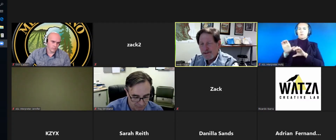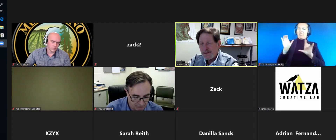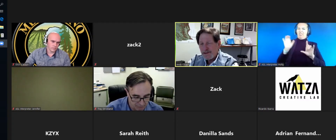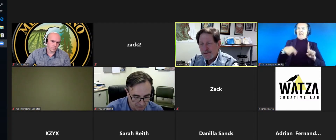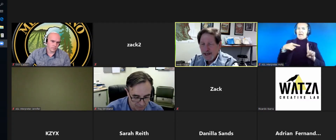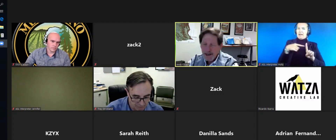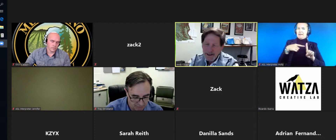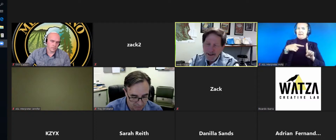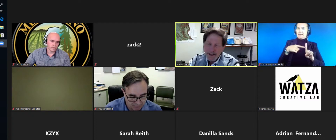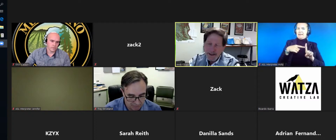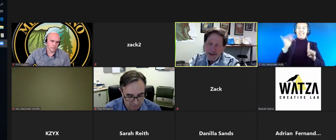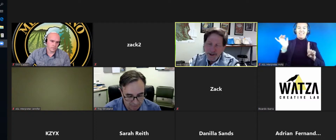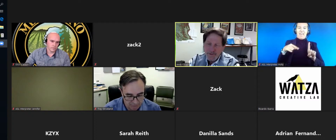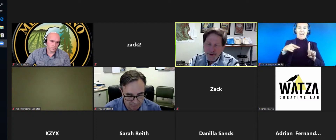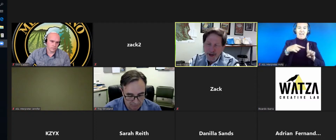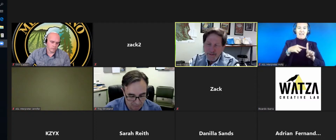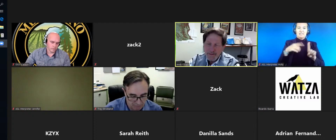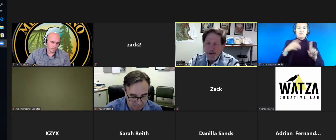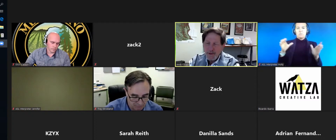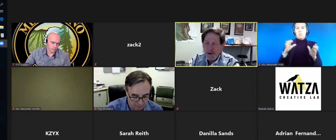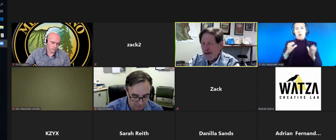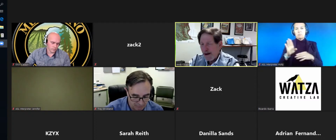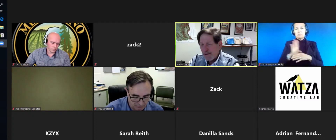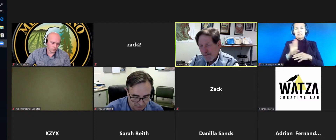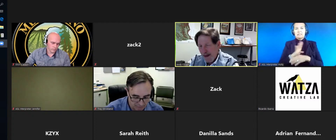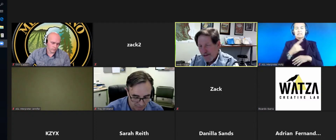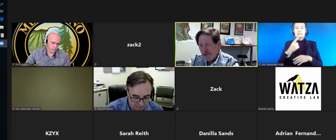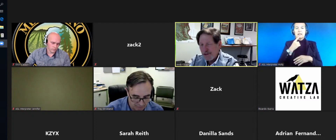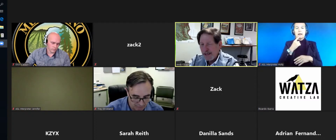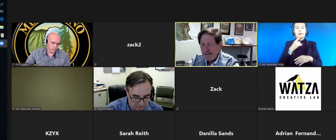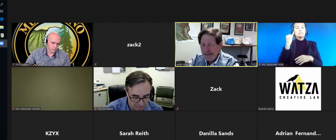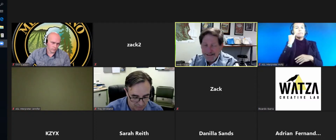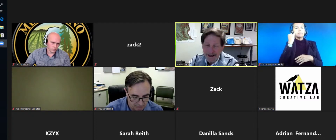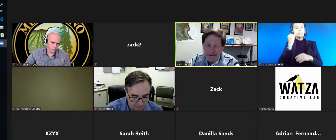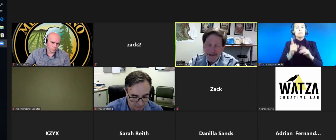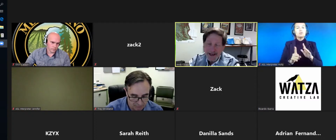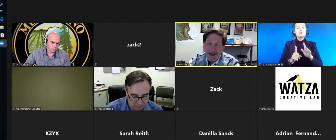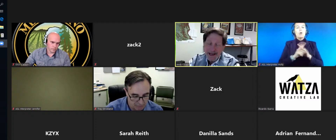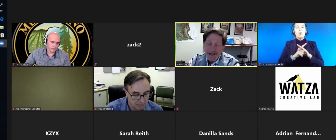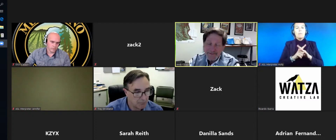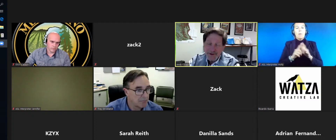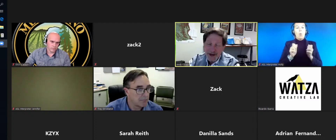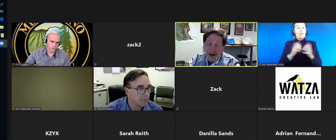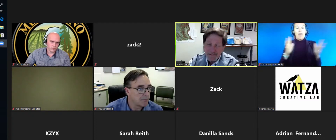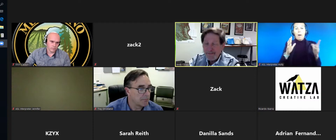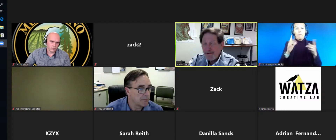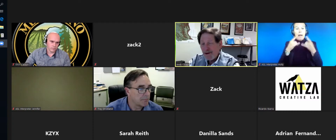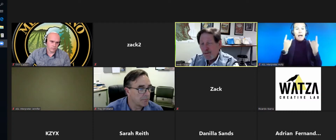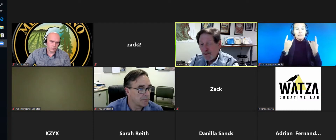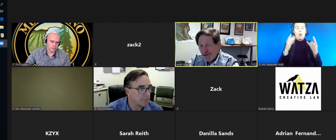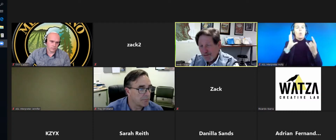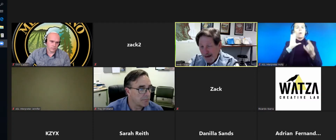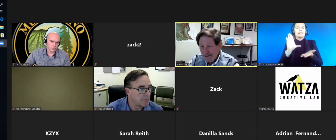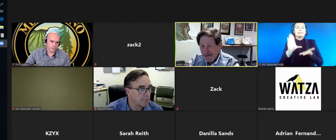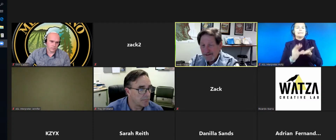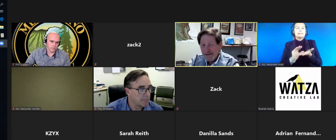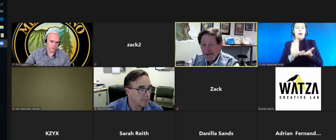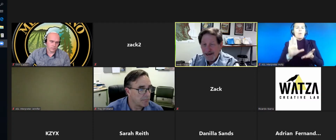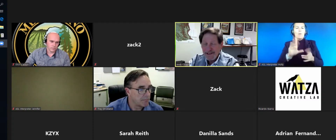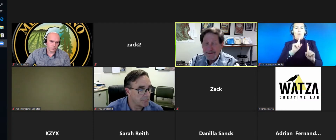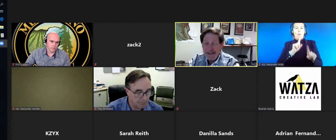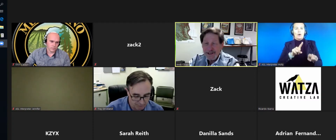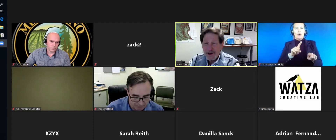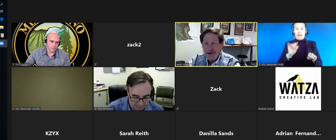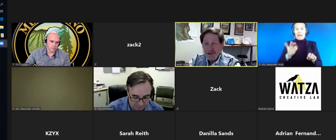small business is saying, you know, if you come without a mask, you get a discount. And if you come with a mask,